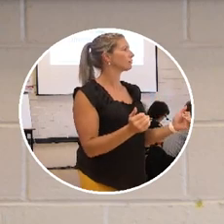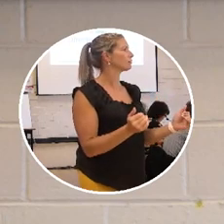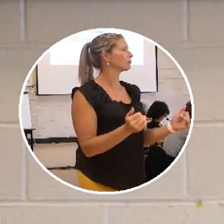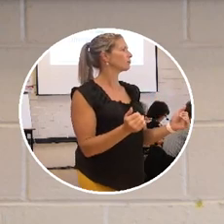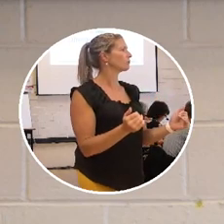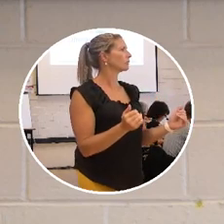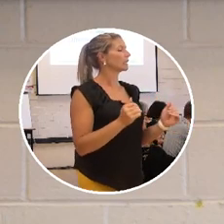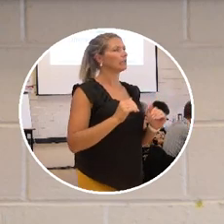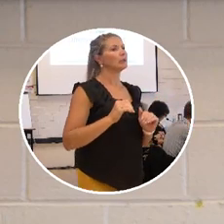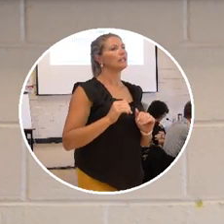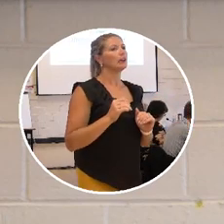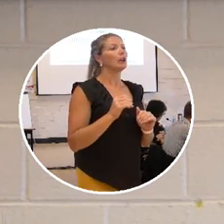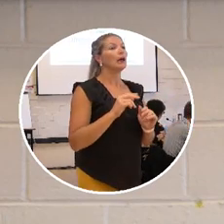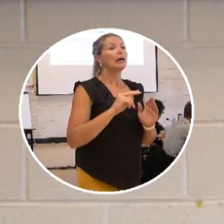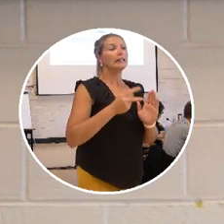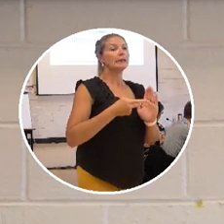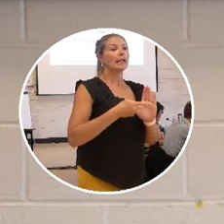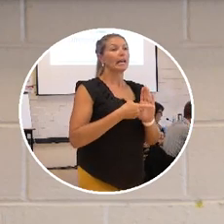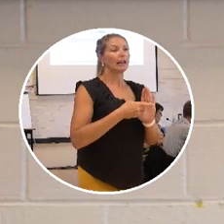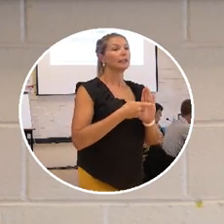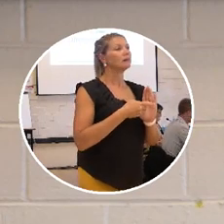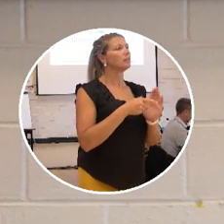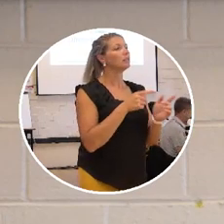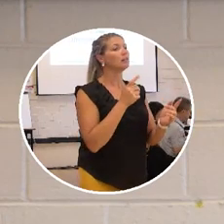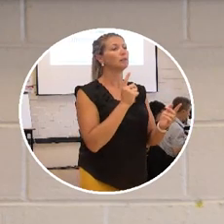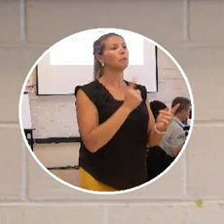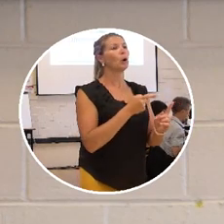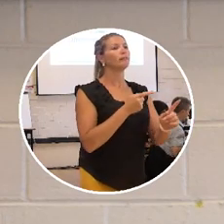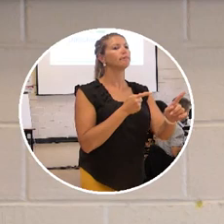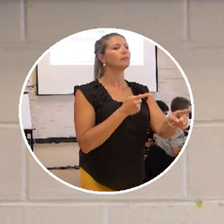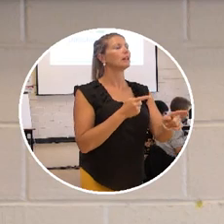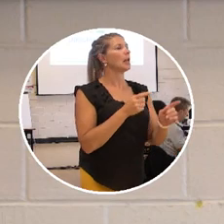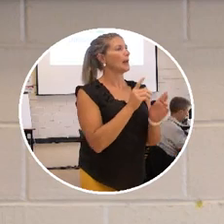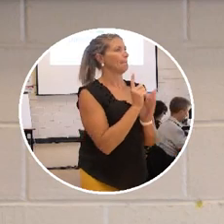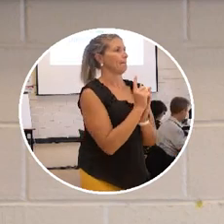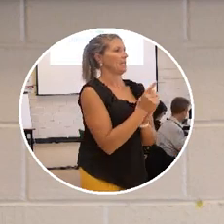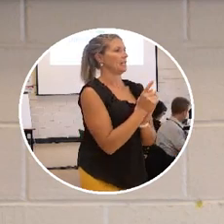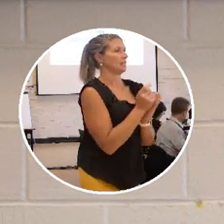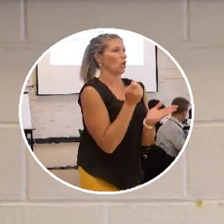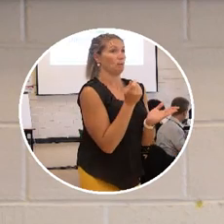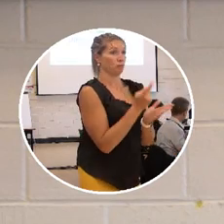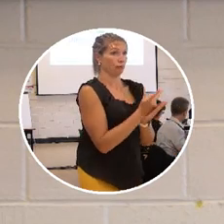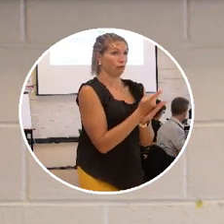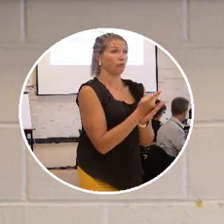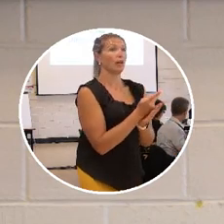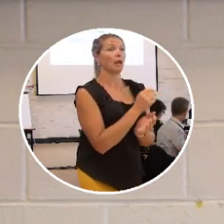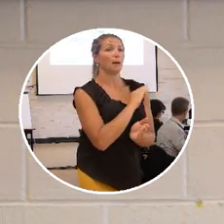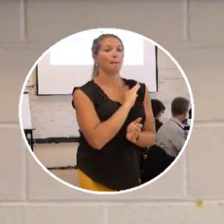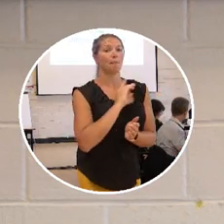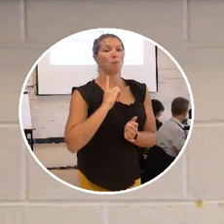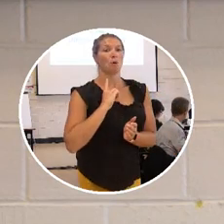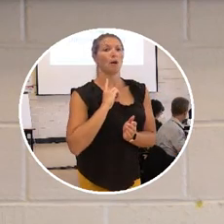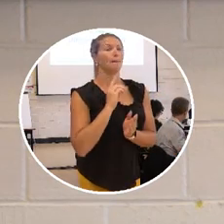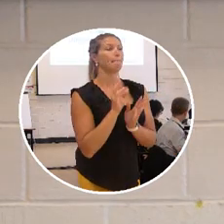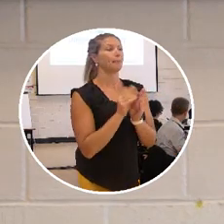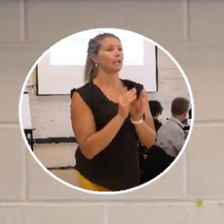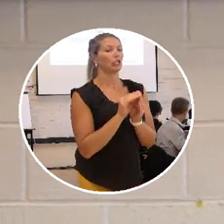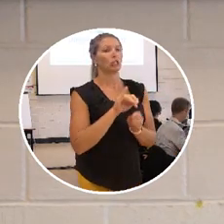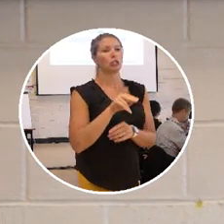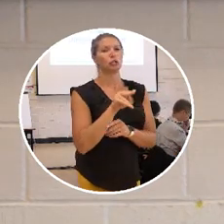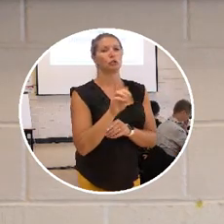Seconded is the consideration of the minutes from previous meetings. First one is the board meeting minutes on June